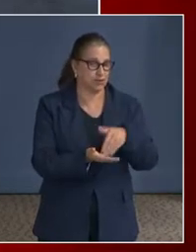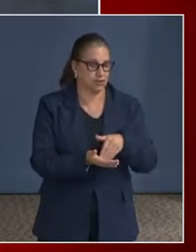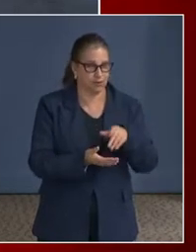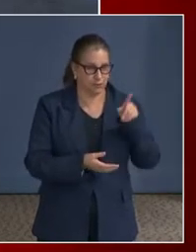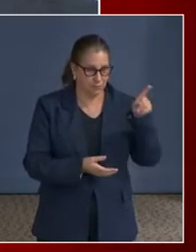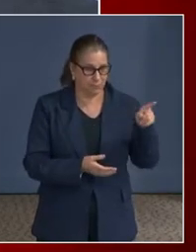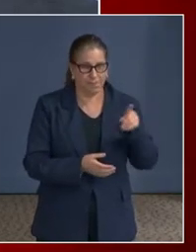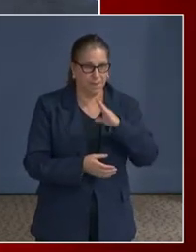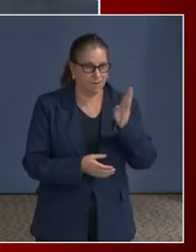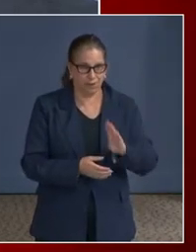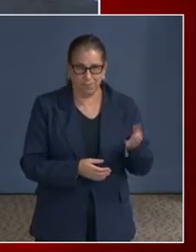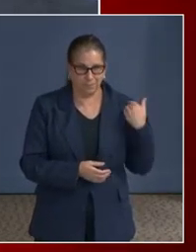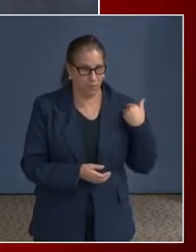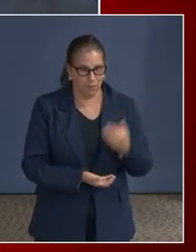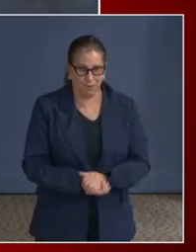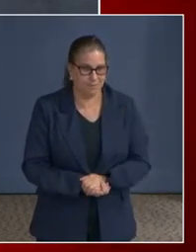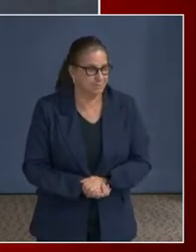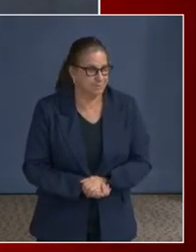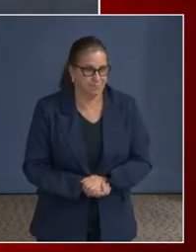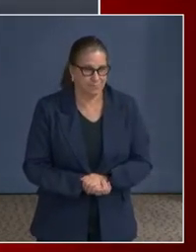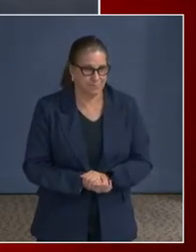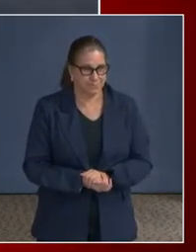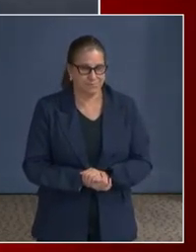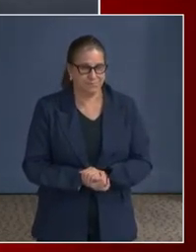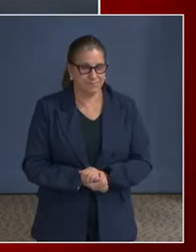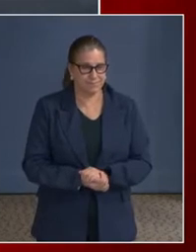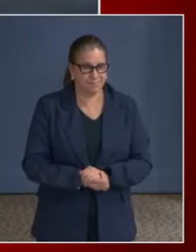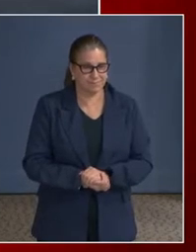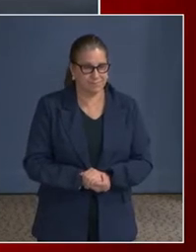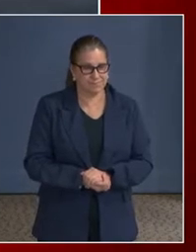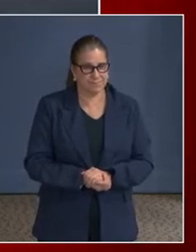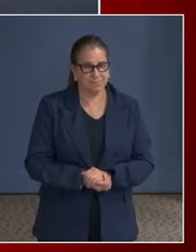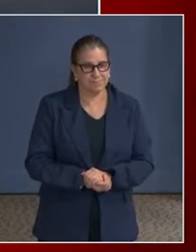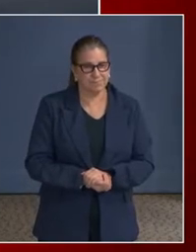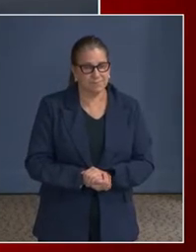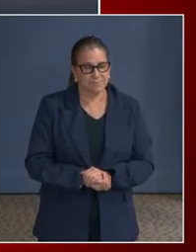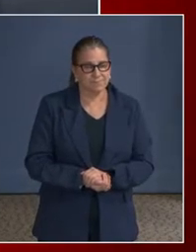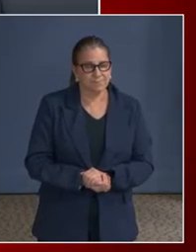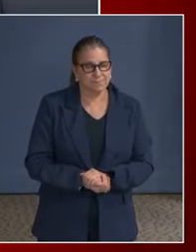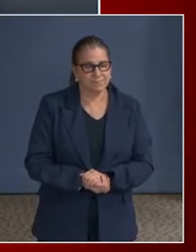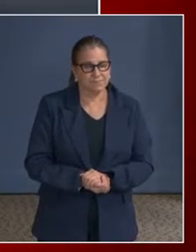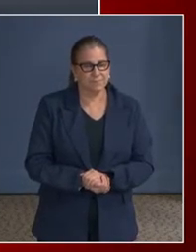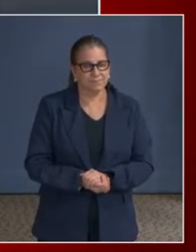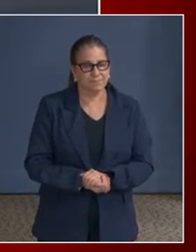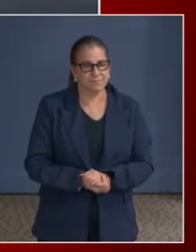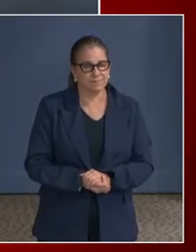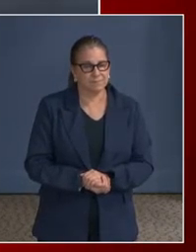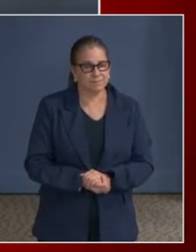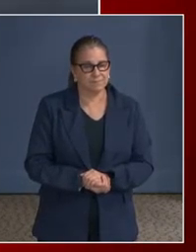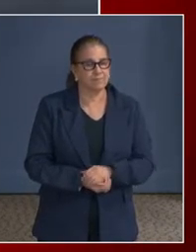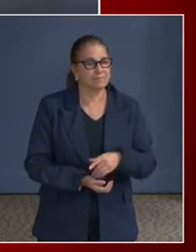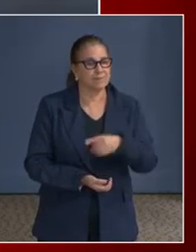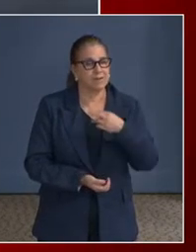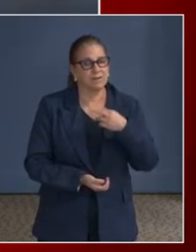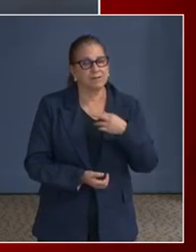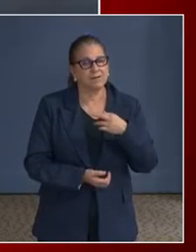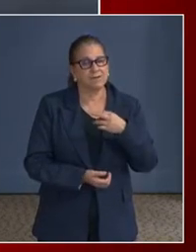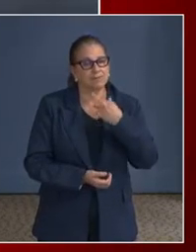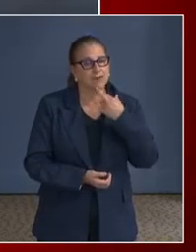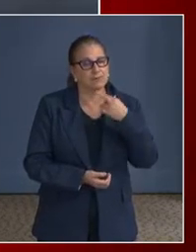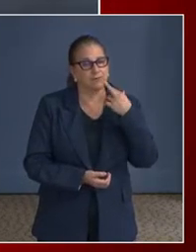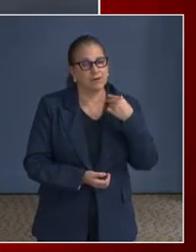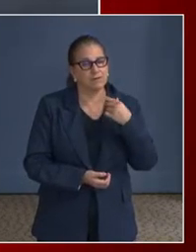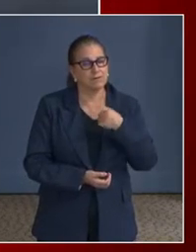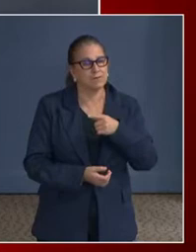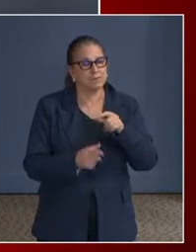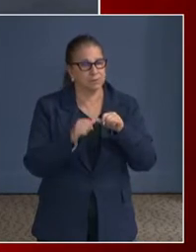Rammies, which, as you know, is the annual event for the Restaurant Association to recognize outstanding